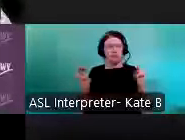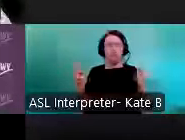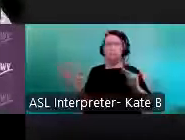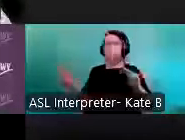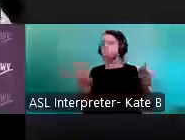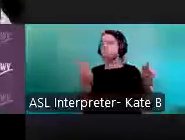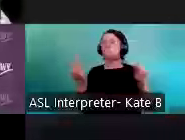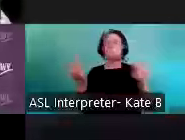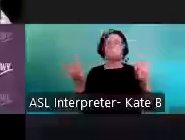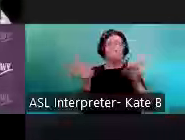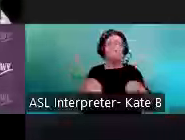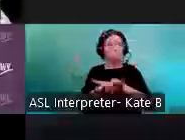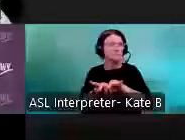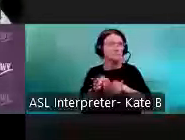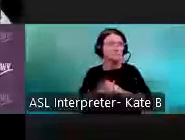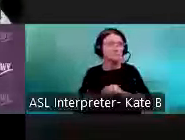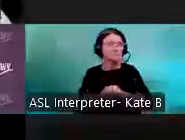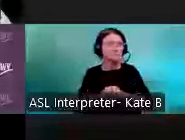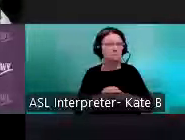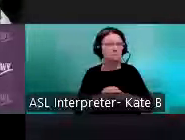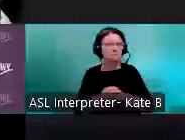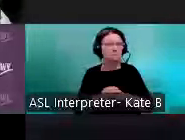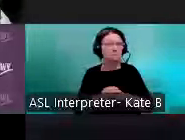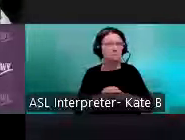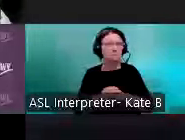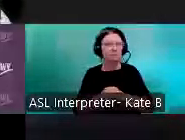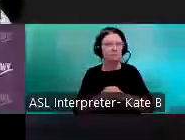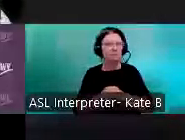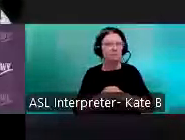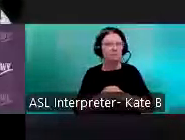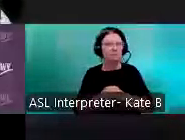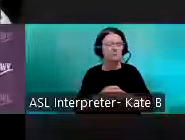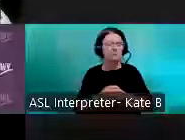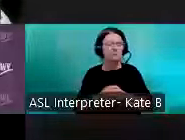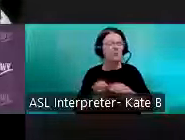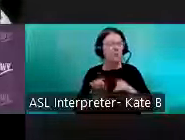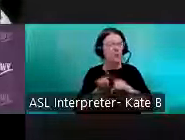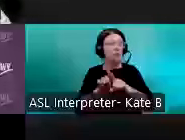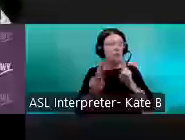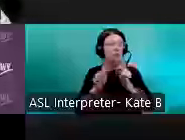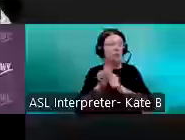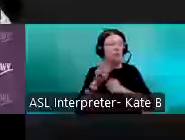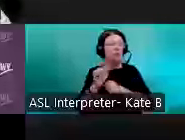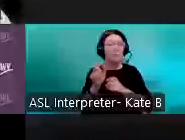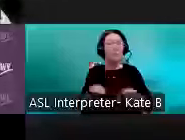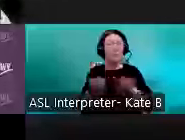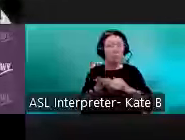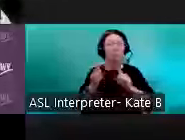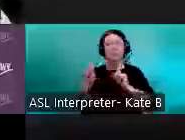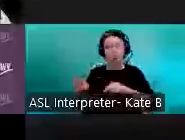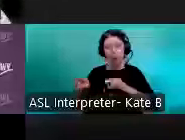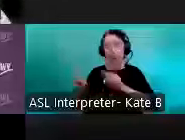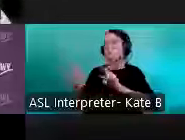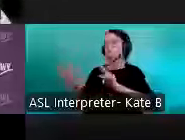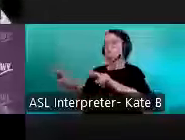valuable. And it's also really important to have people with disabilities go out and be